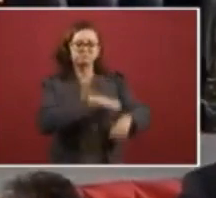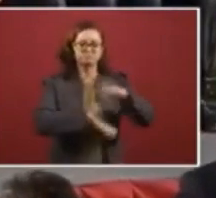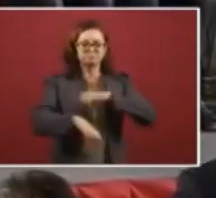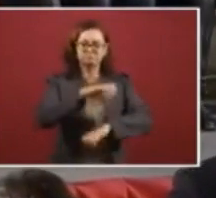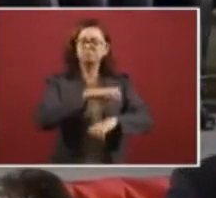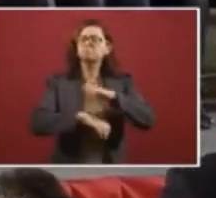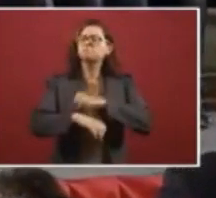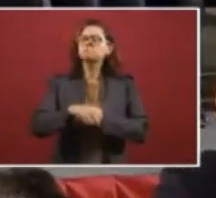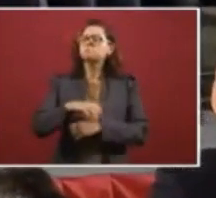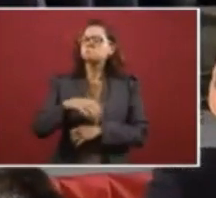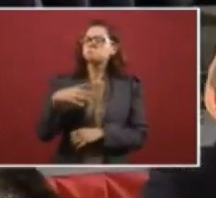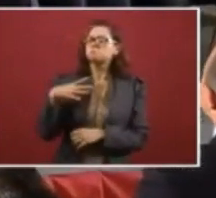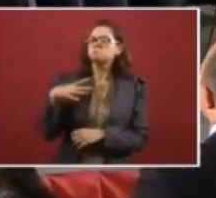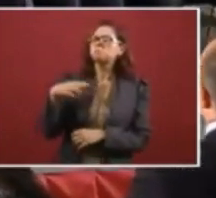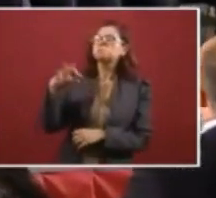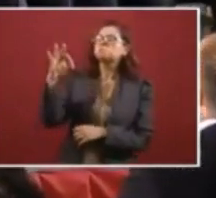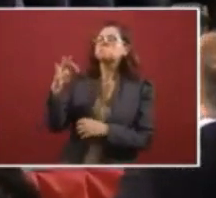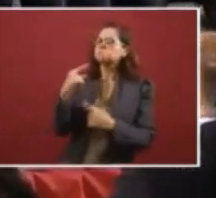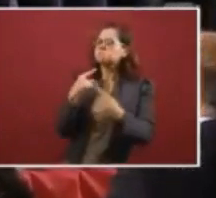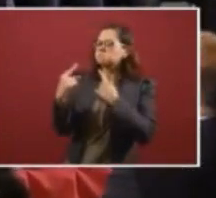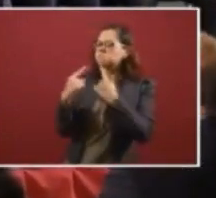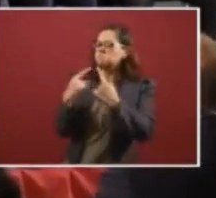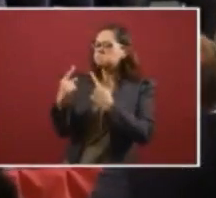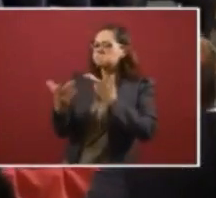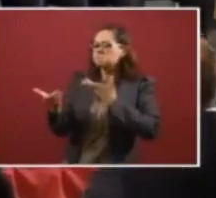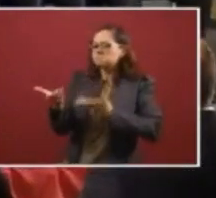disposition of dialogue by the